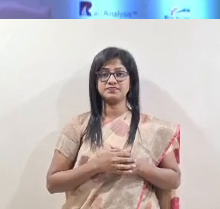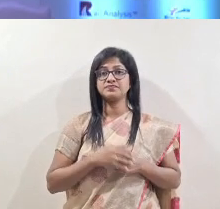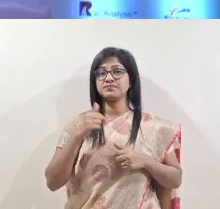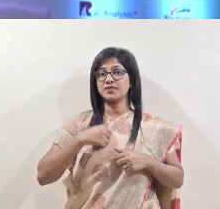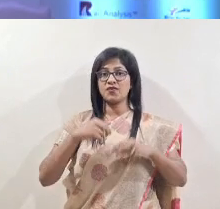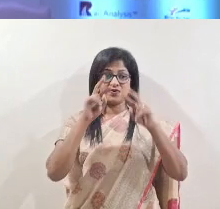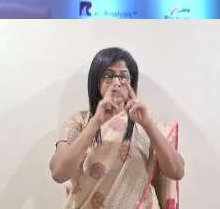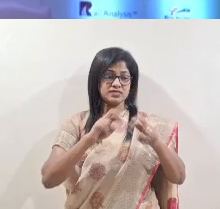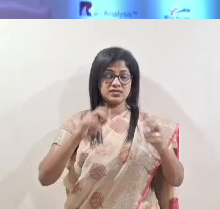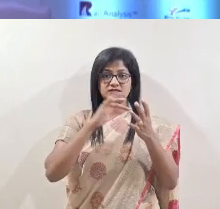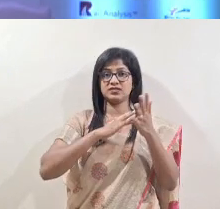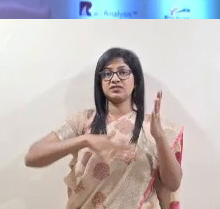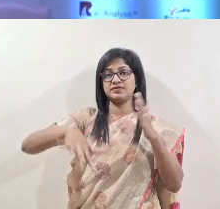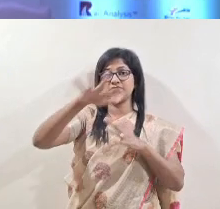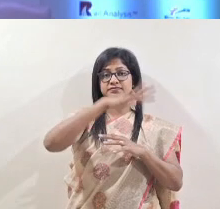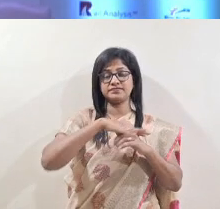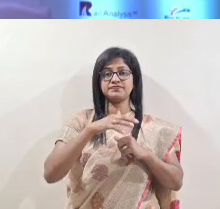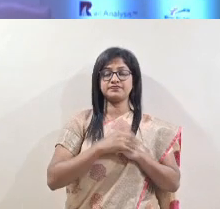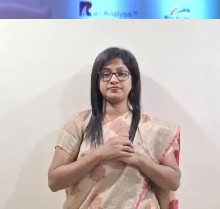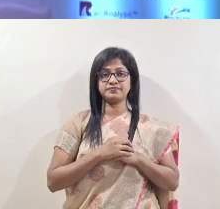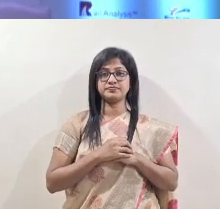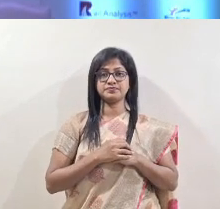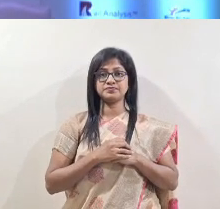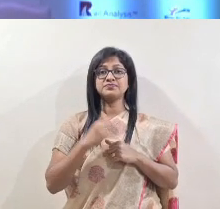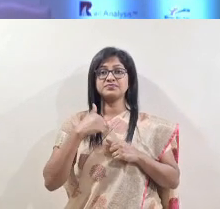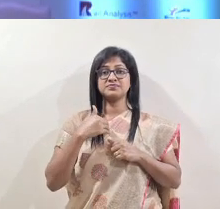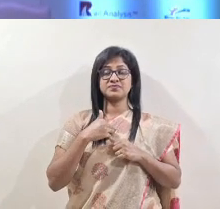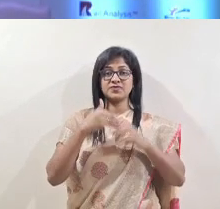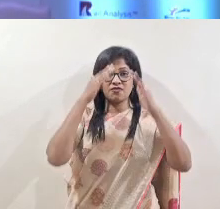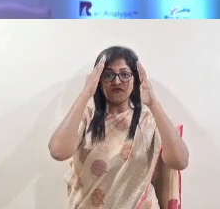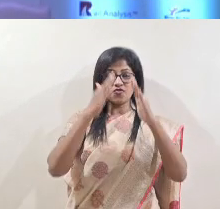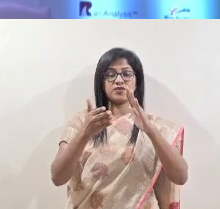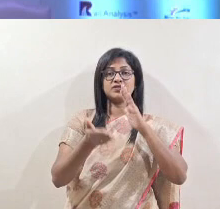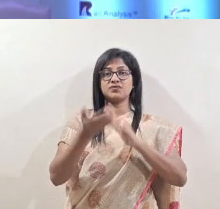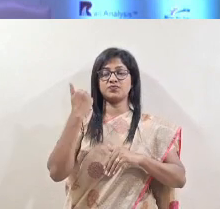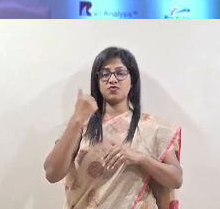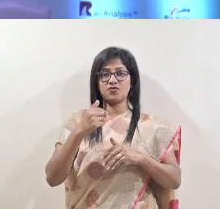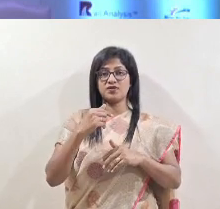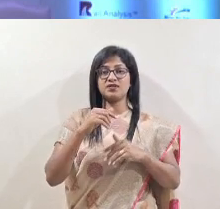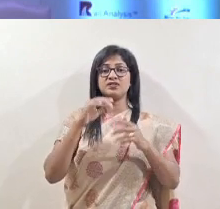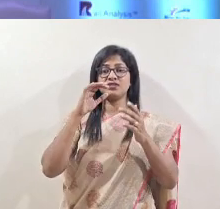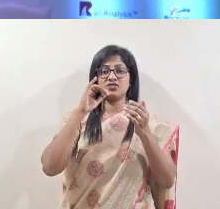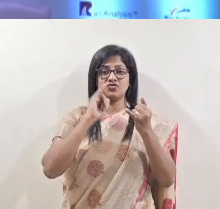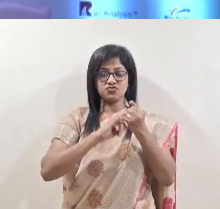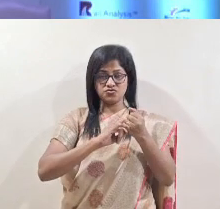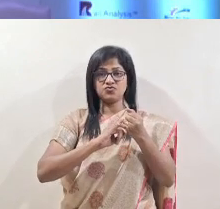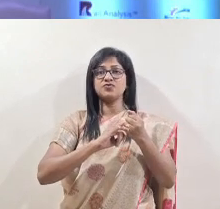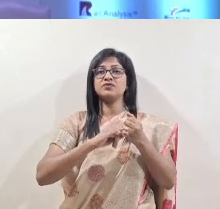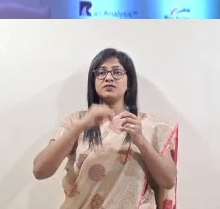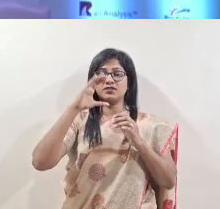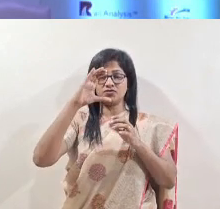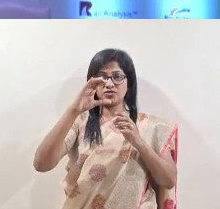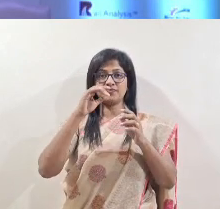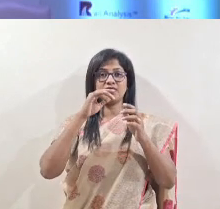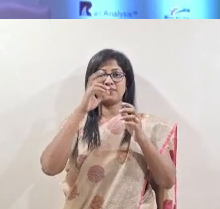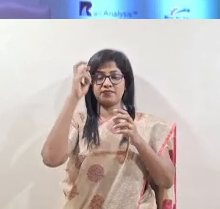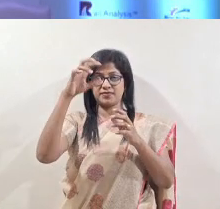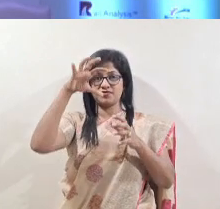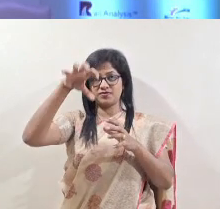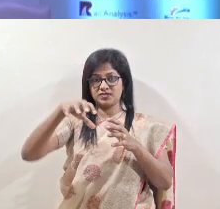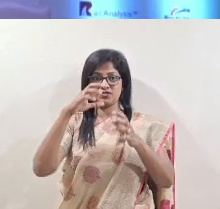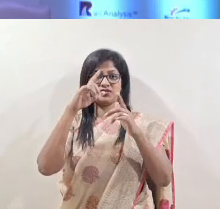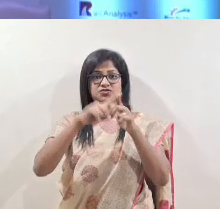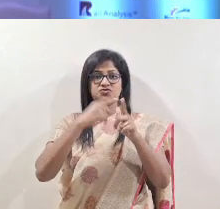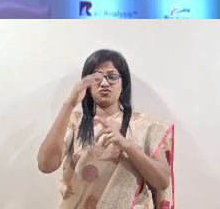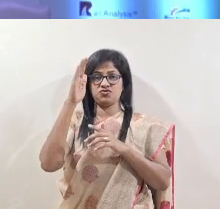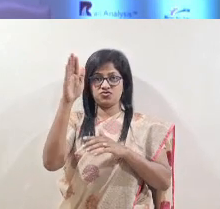study areas, our area of focus is Choti Chaupa metro station in Jaipur. Basically, it was